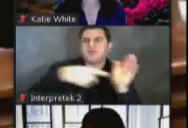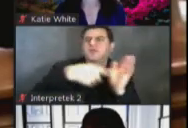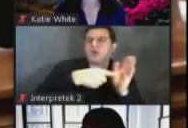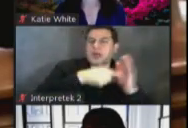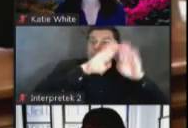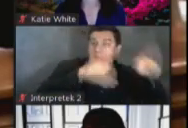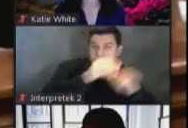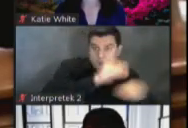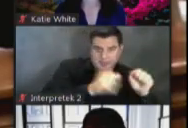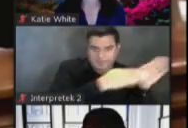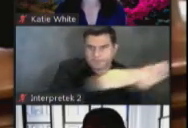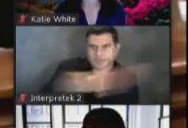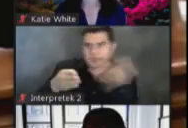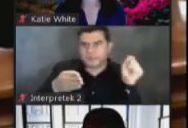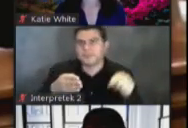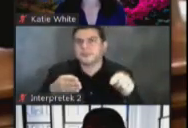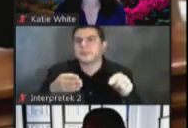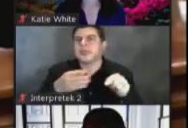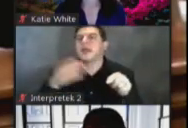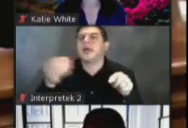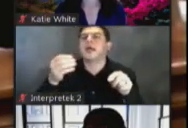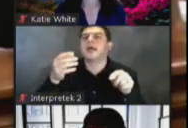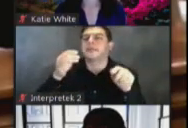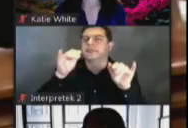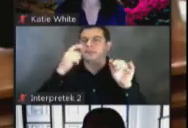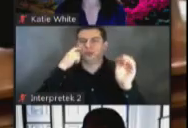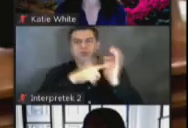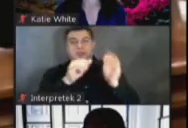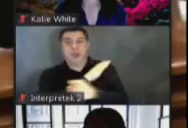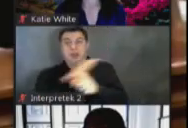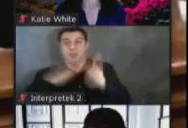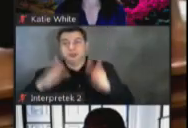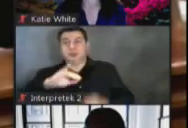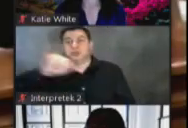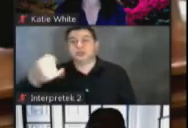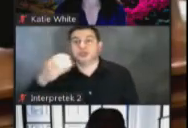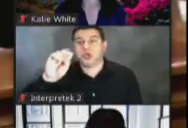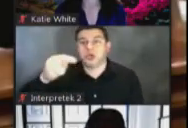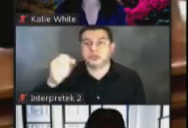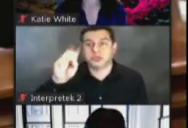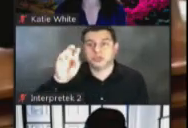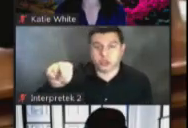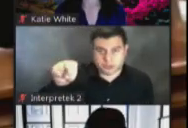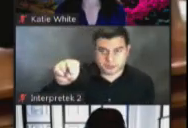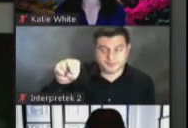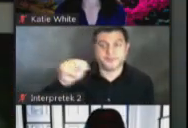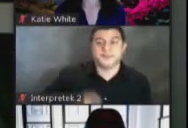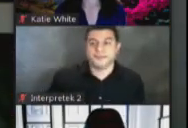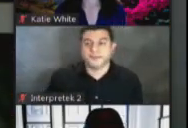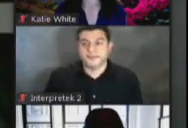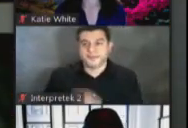recognize Commissioner Johnson first. I think you had your hand up before we went to the other item. I